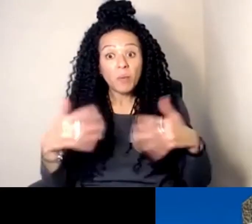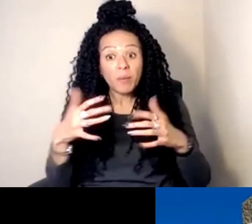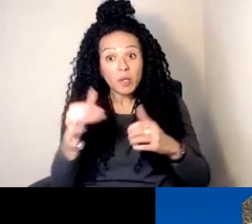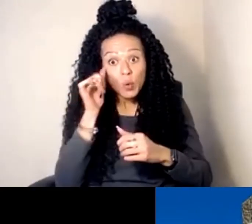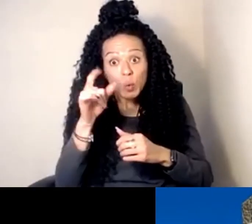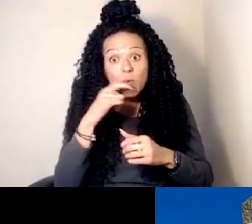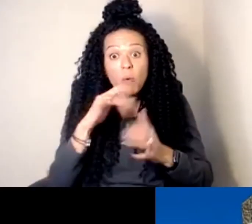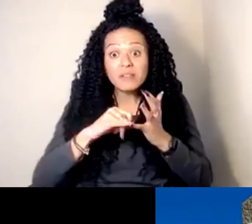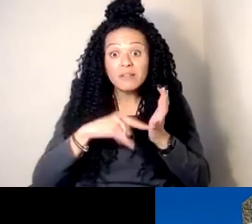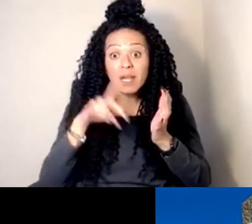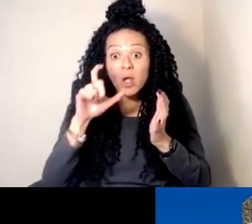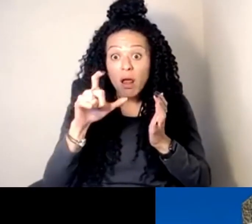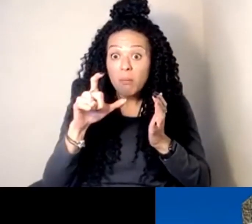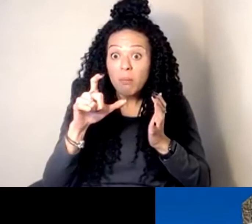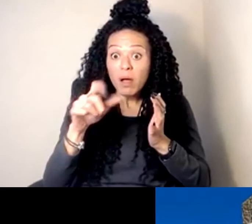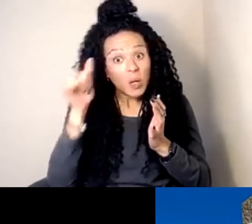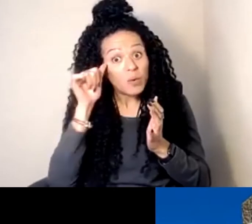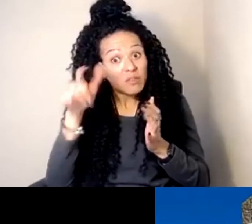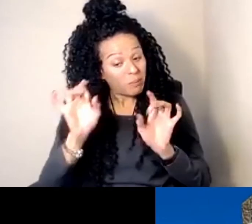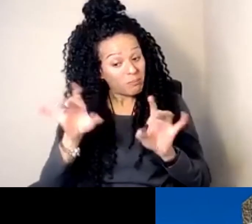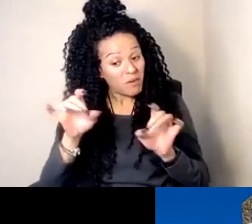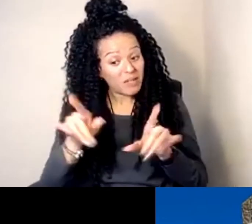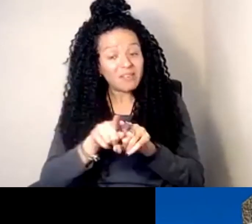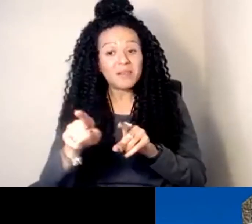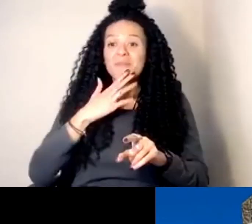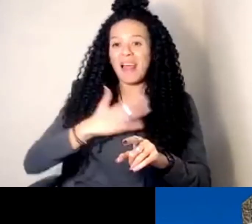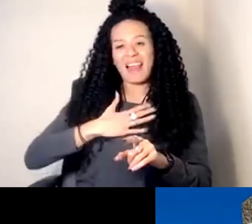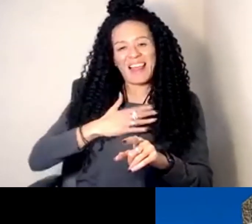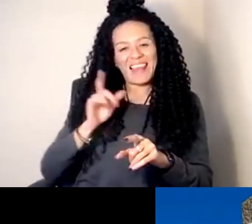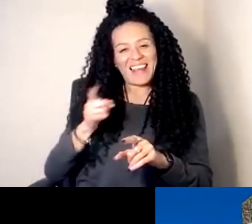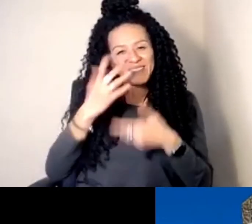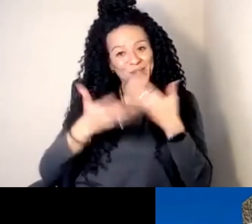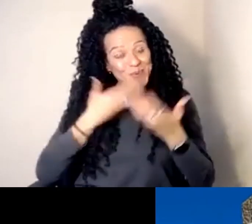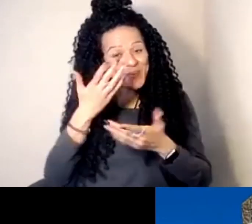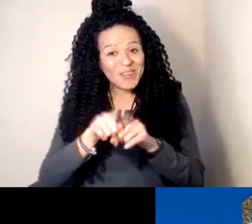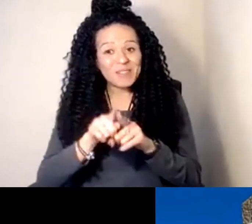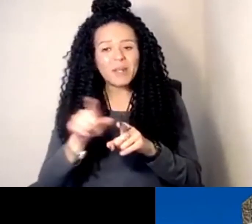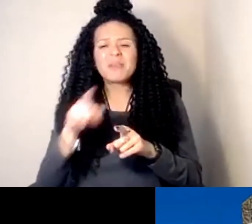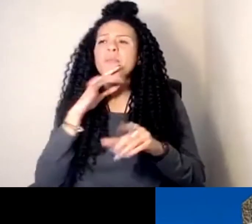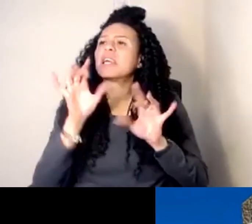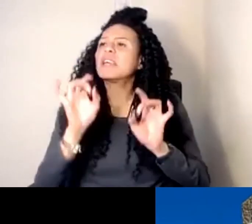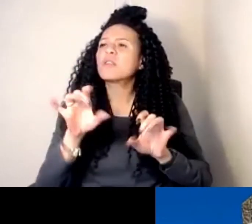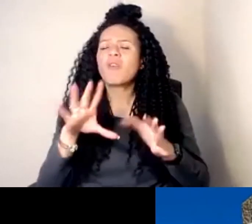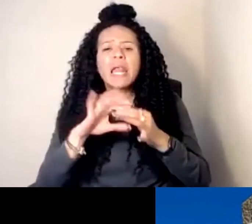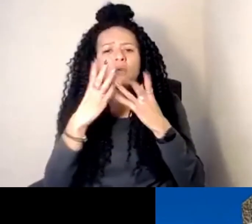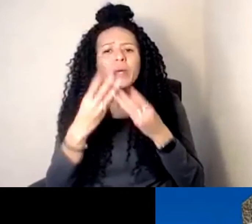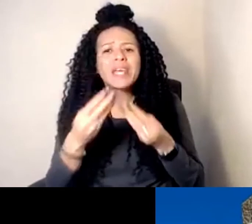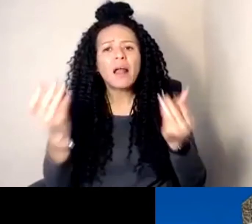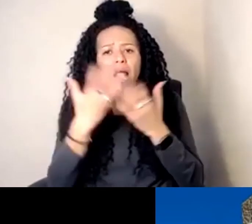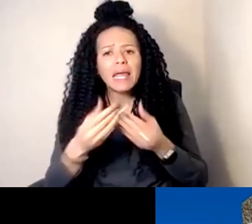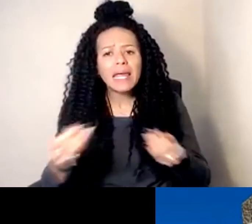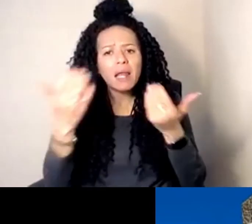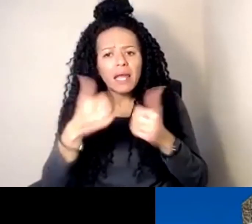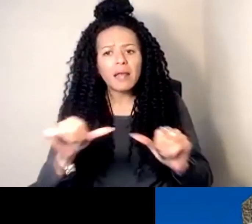St. Columba was renowned for working miracles too, although I liked that one too. But mostly his were to do with healing, I think, and